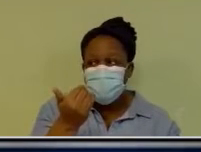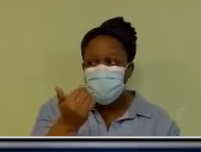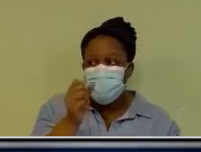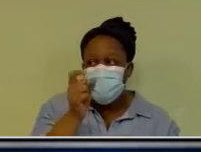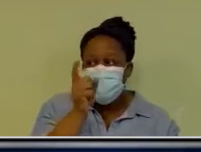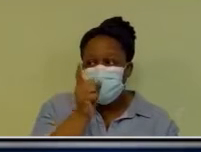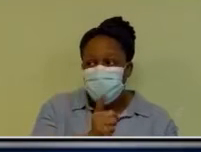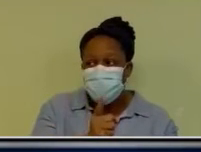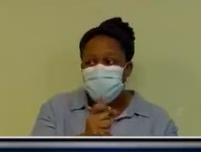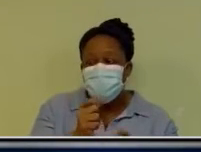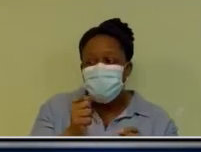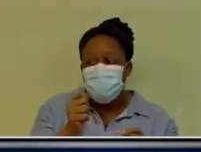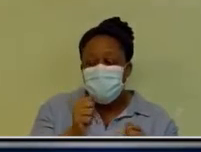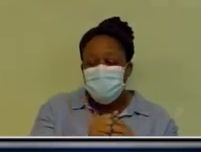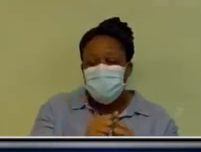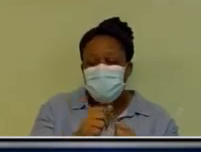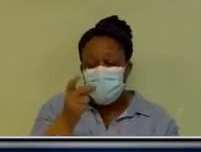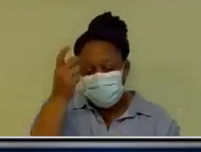confirmed positive,